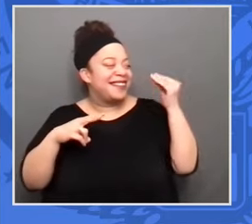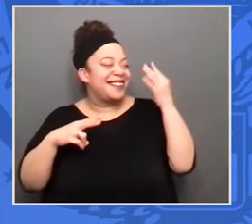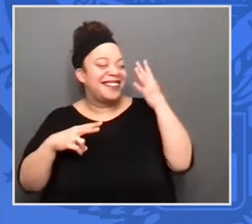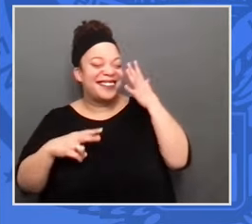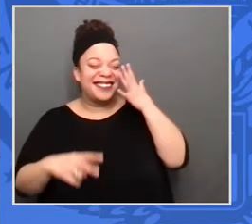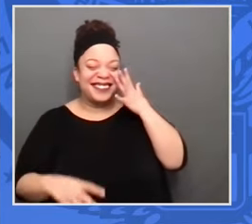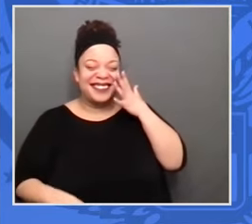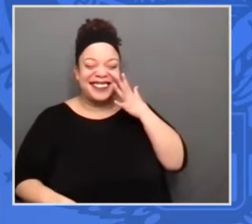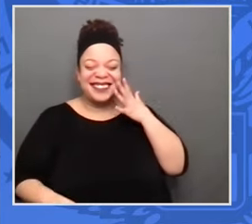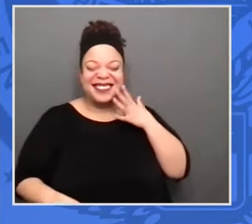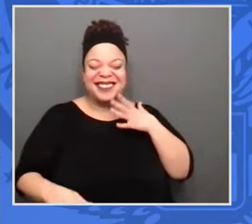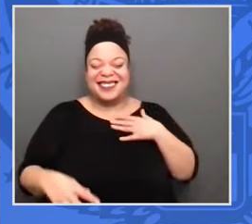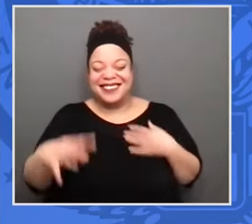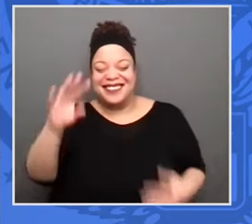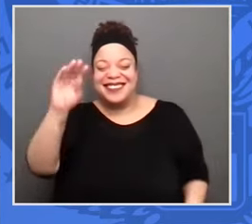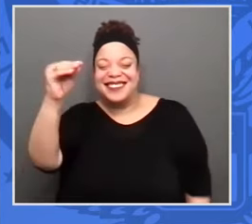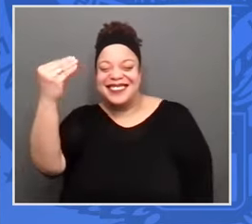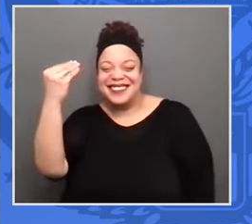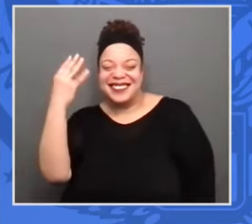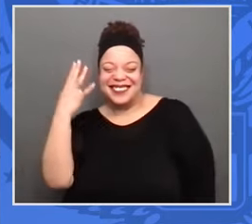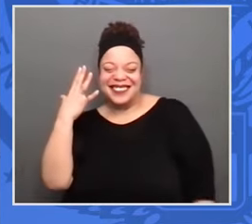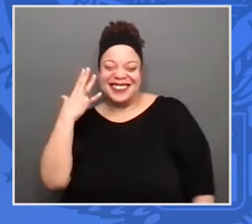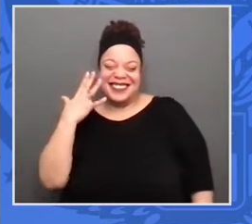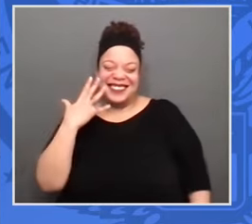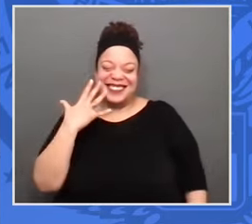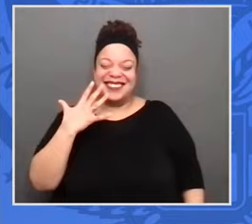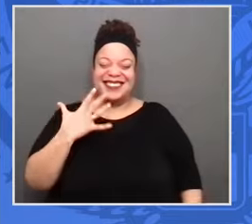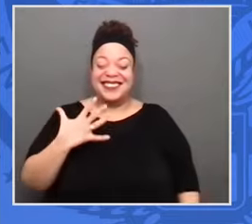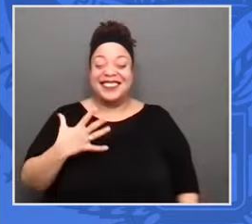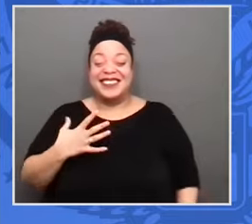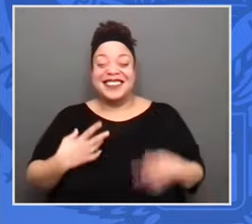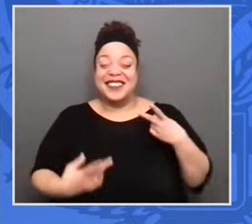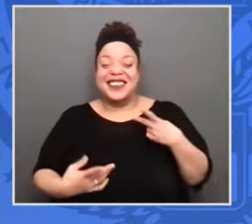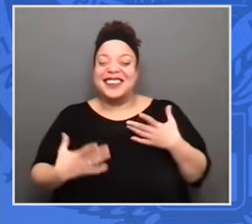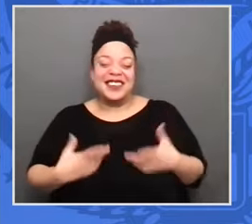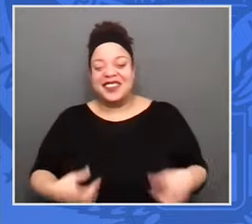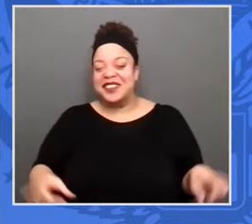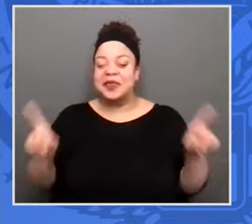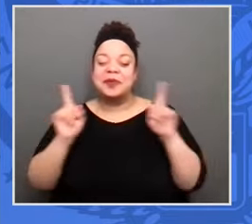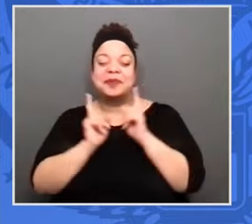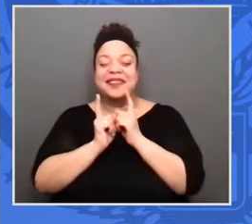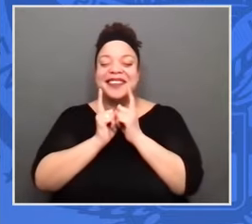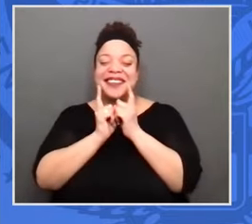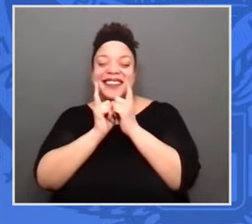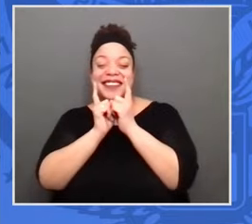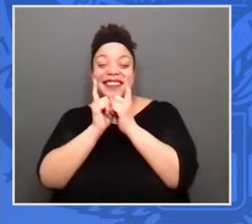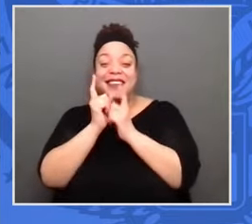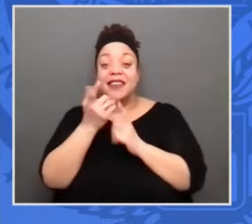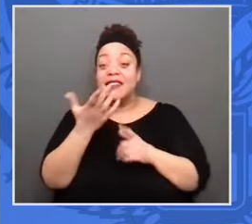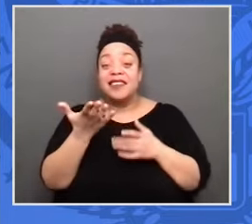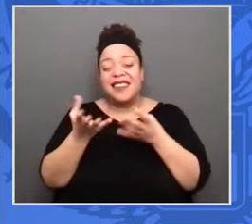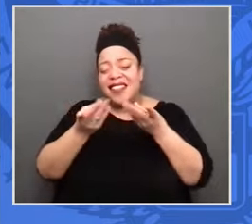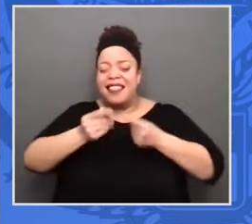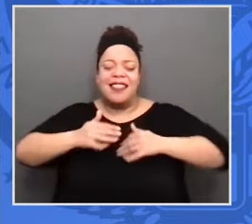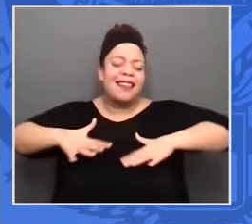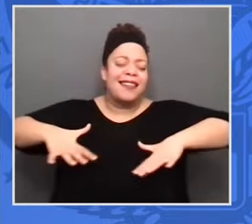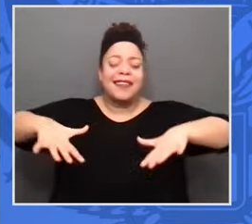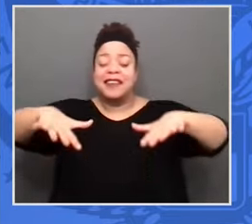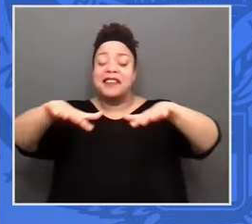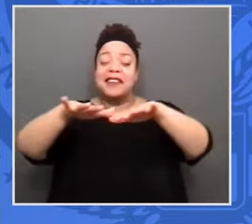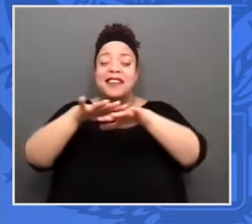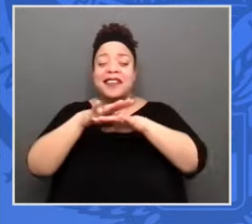streams. Oh, meet me in a land of hope and